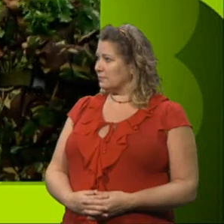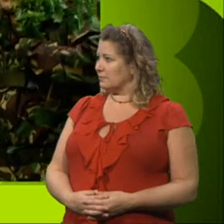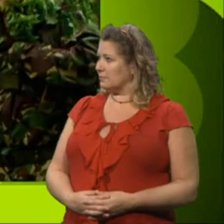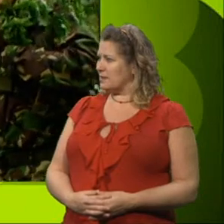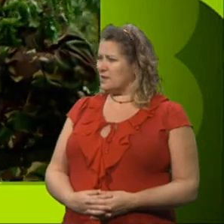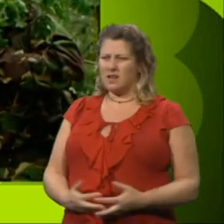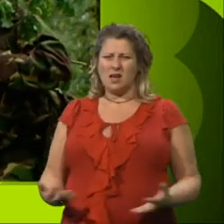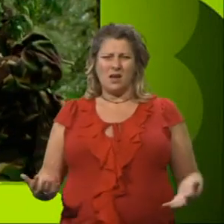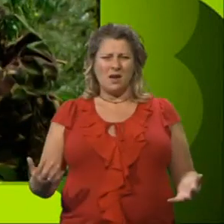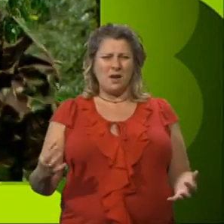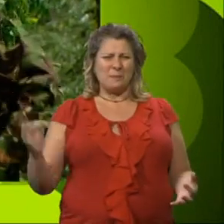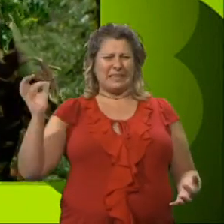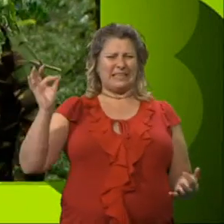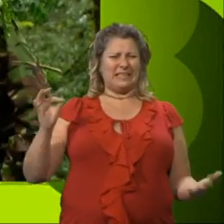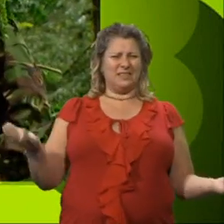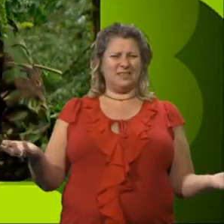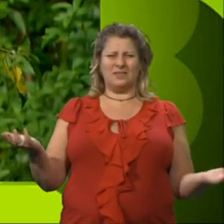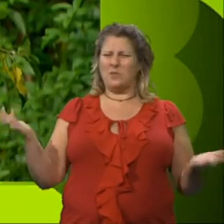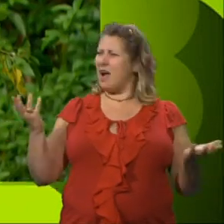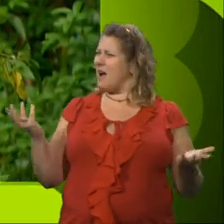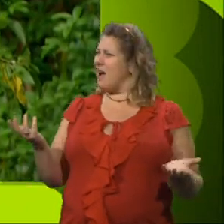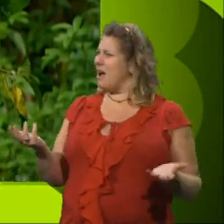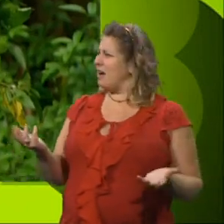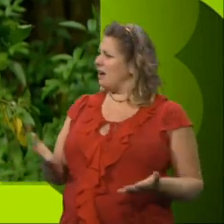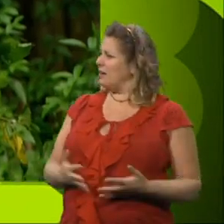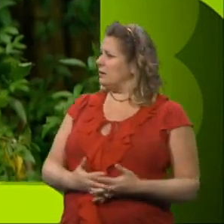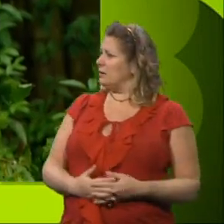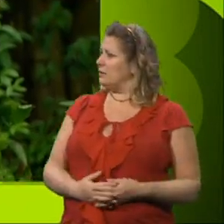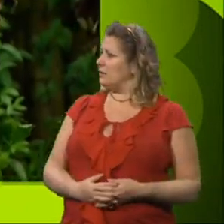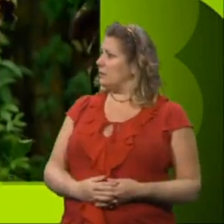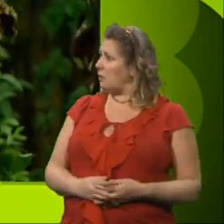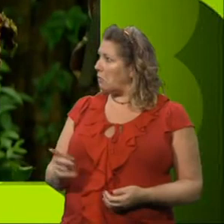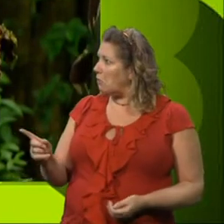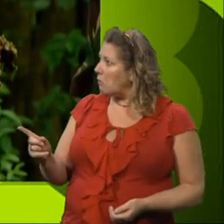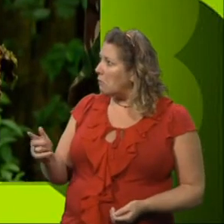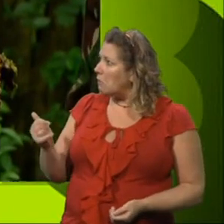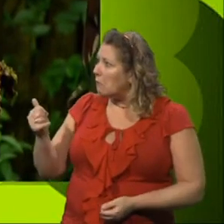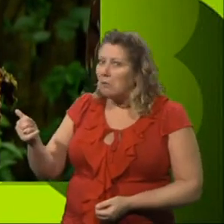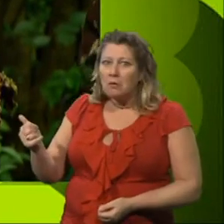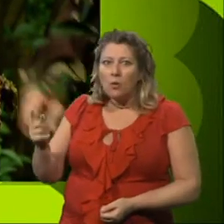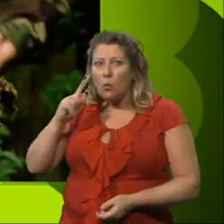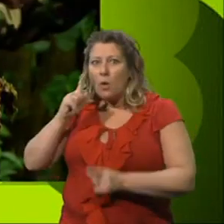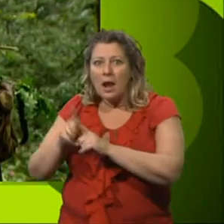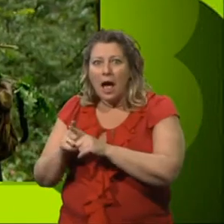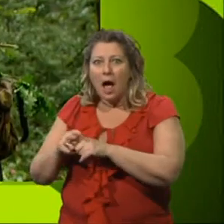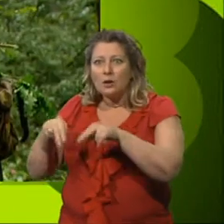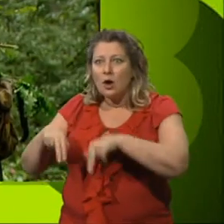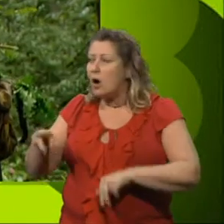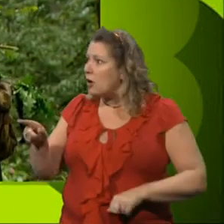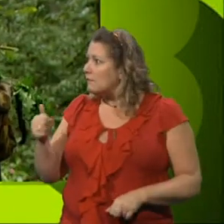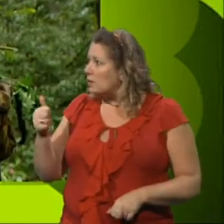I can't understand where all these bees are coming from. Wow. Ace work, Hacker. You look just like a log. Lovely